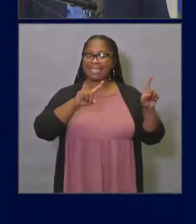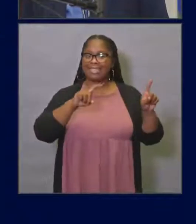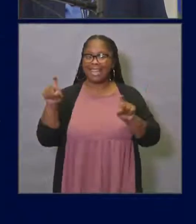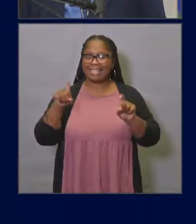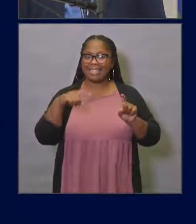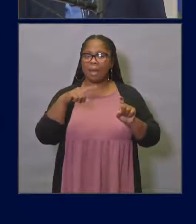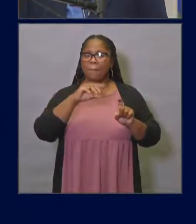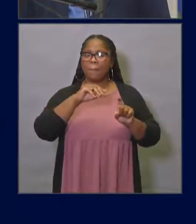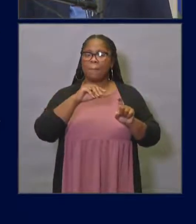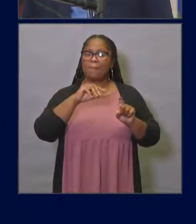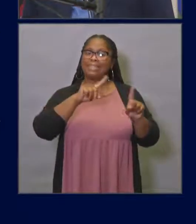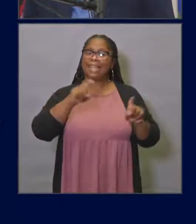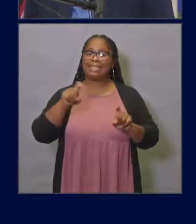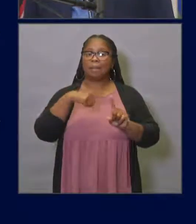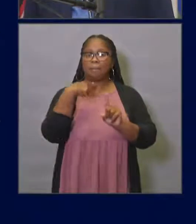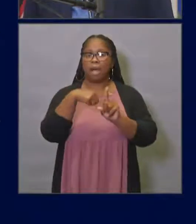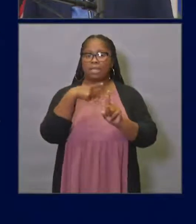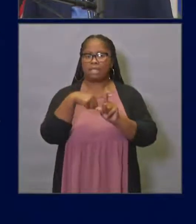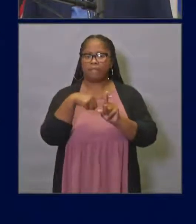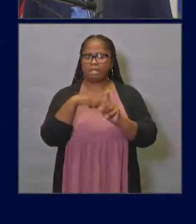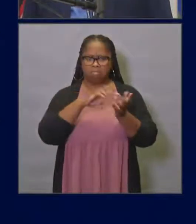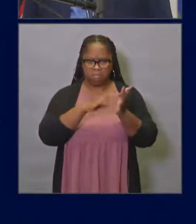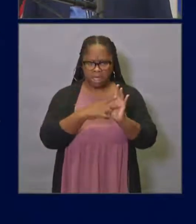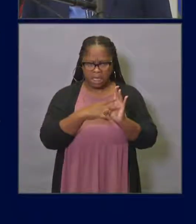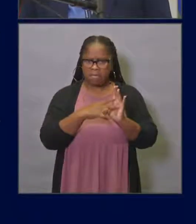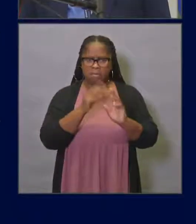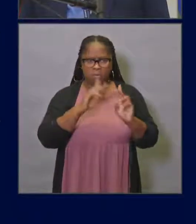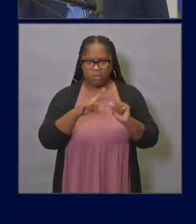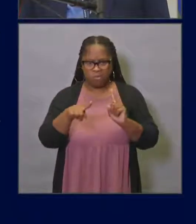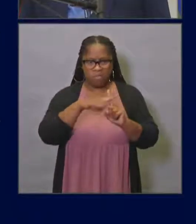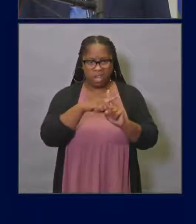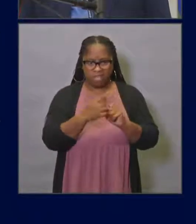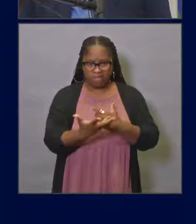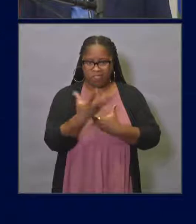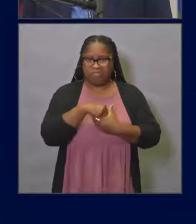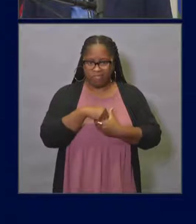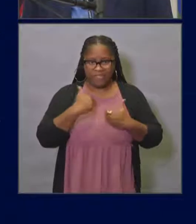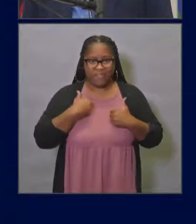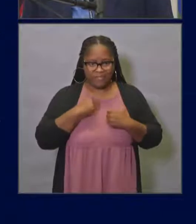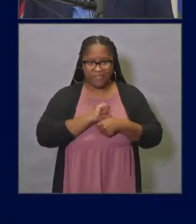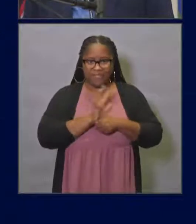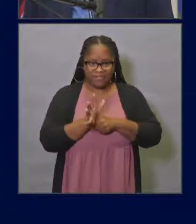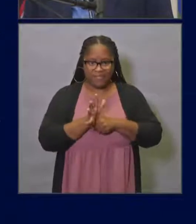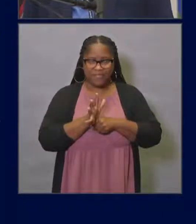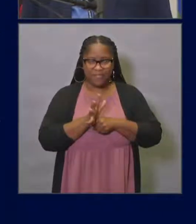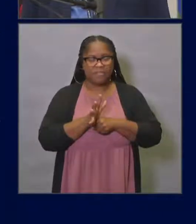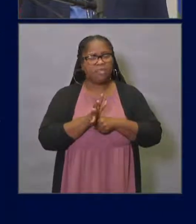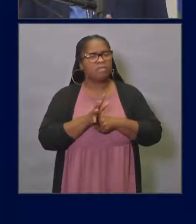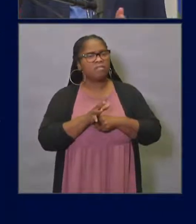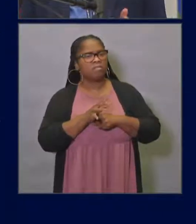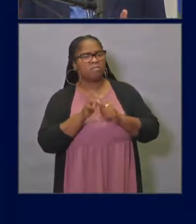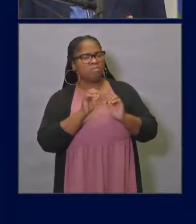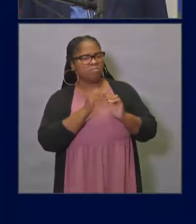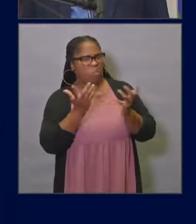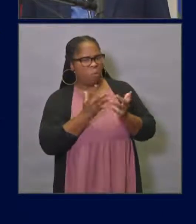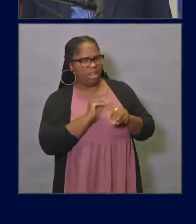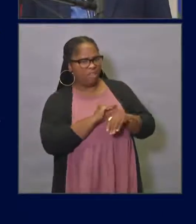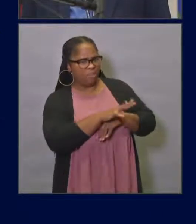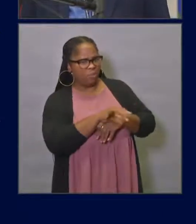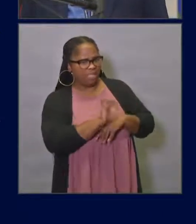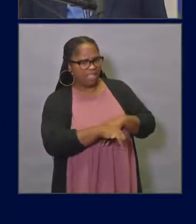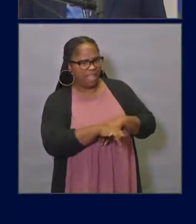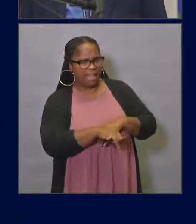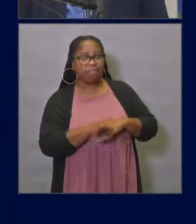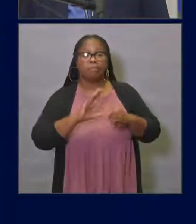percentage of tests that are done that come back positive. The test positivity rate is influenced by how much community transmission